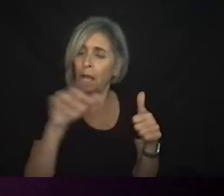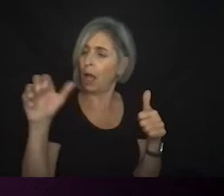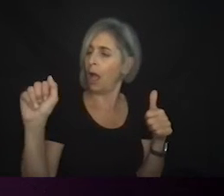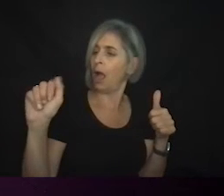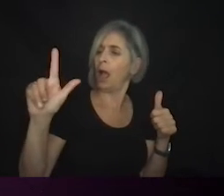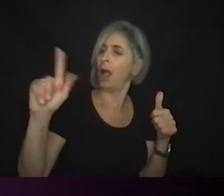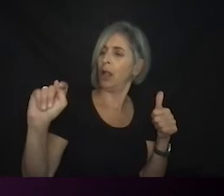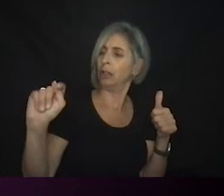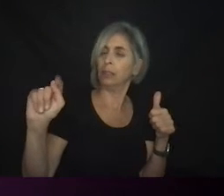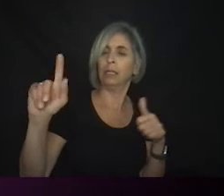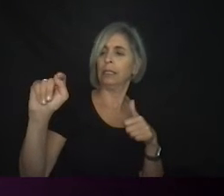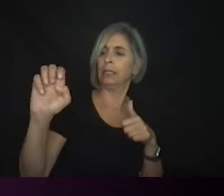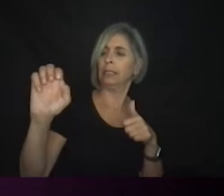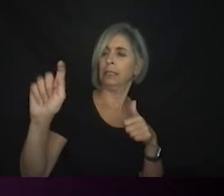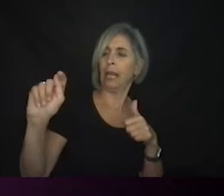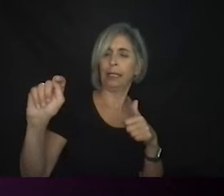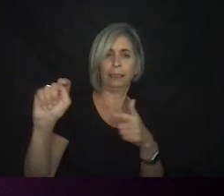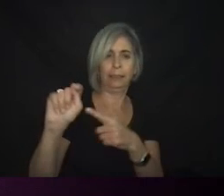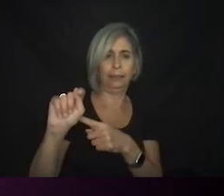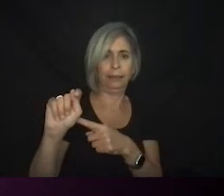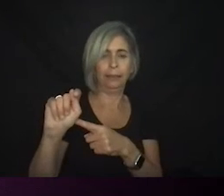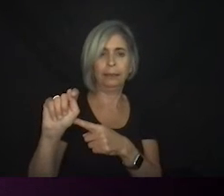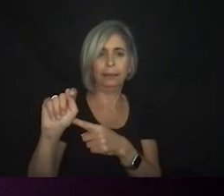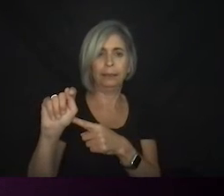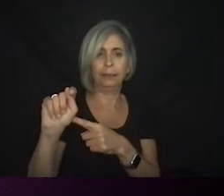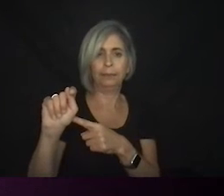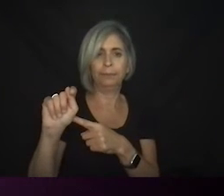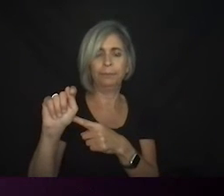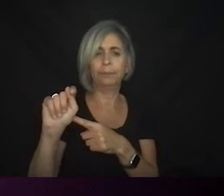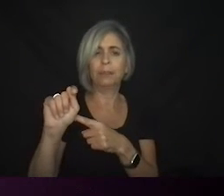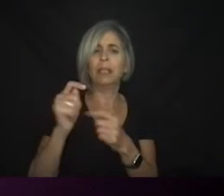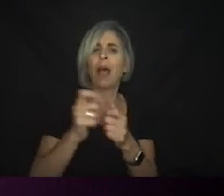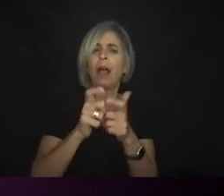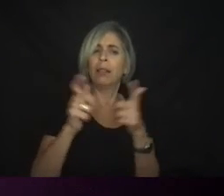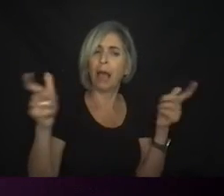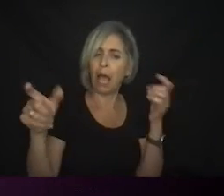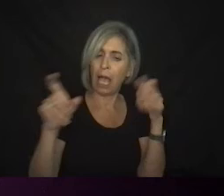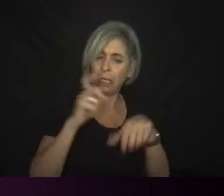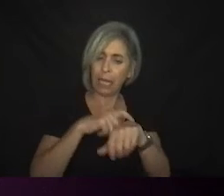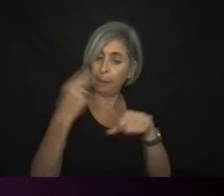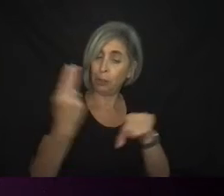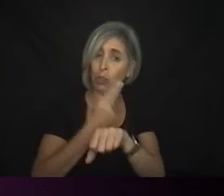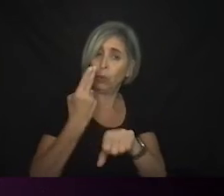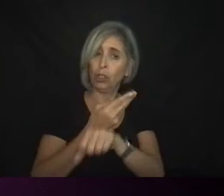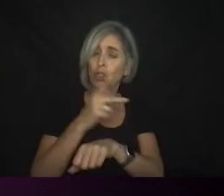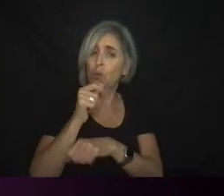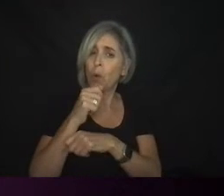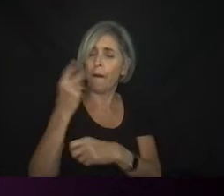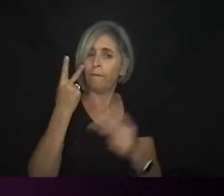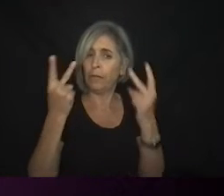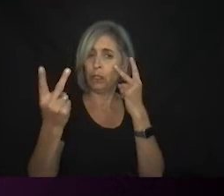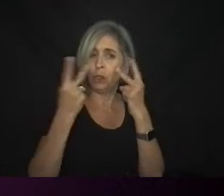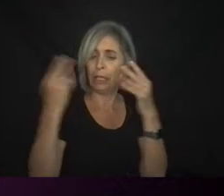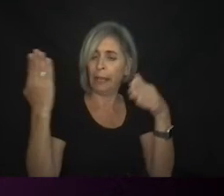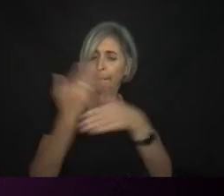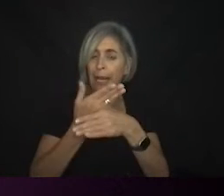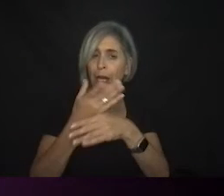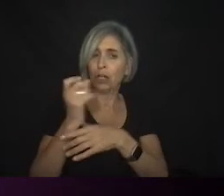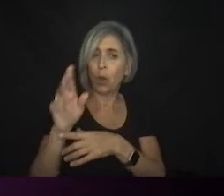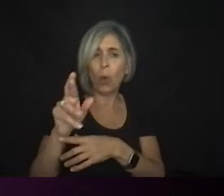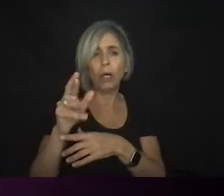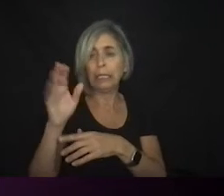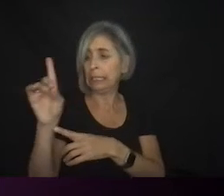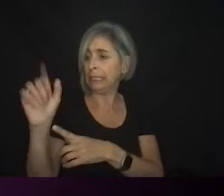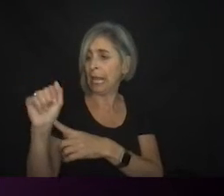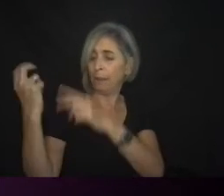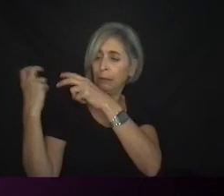text. So alt text, there's a lot of times users who are visually impaired or users who might